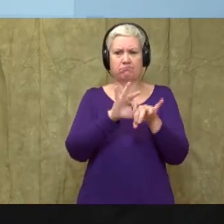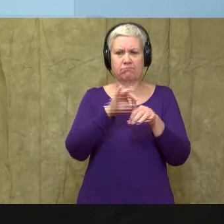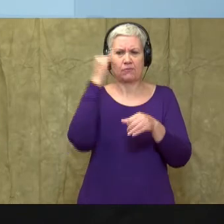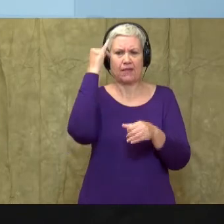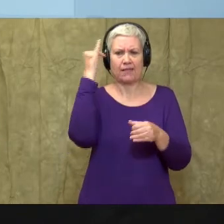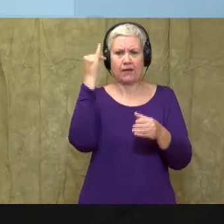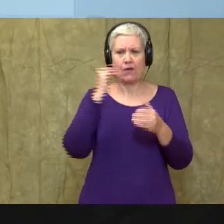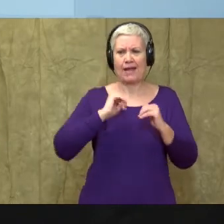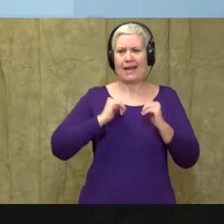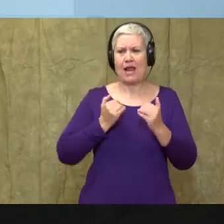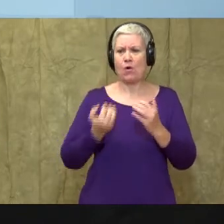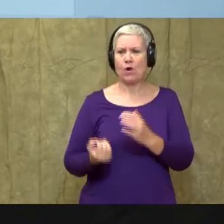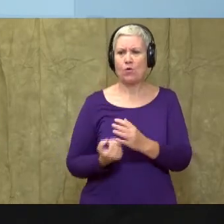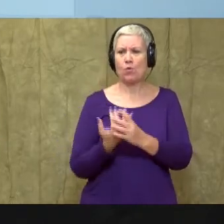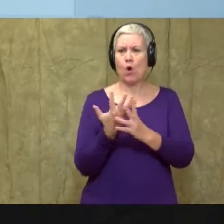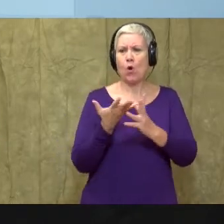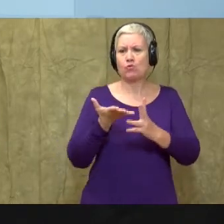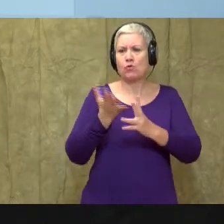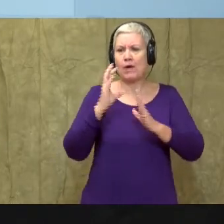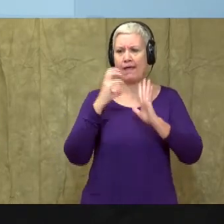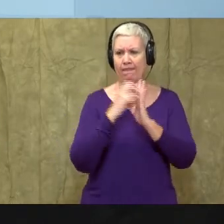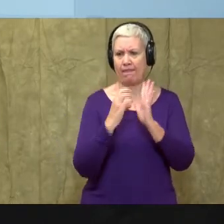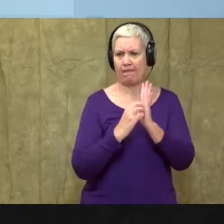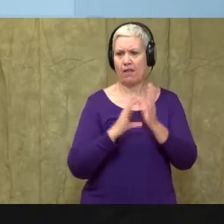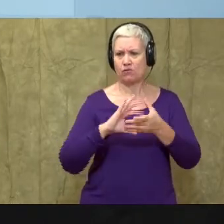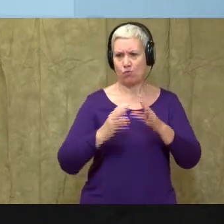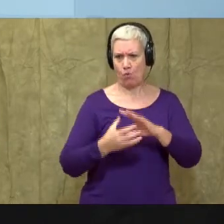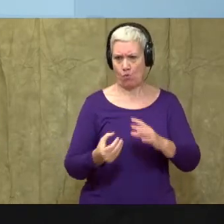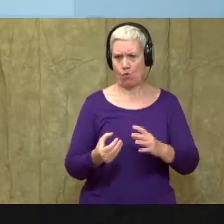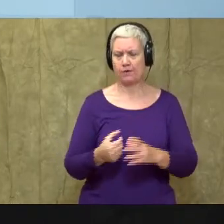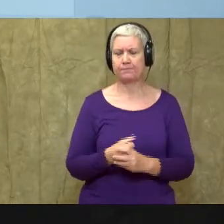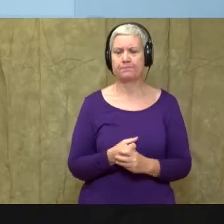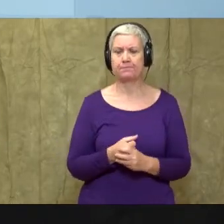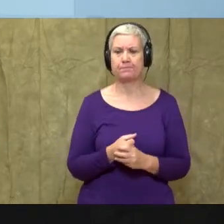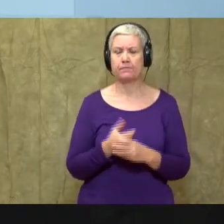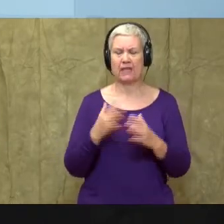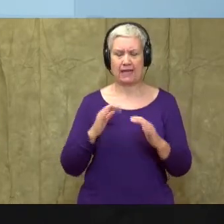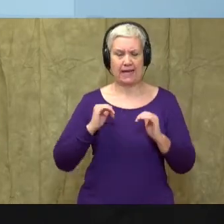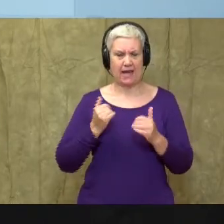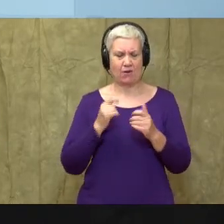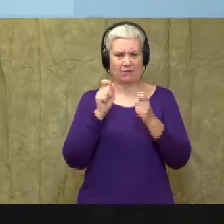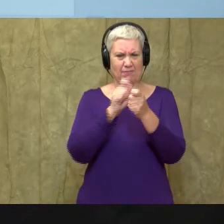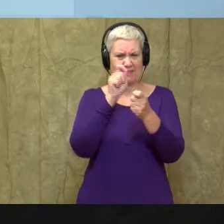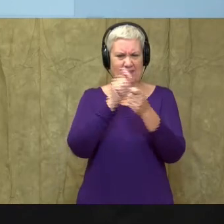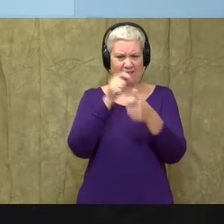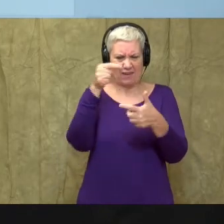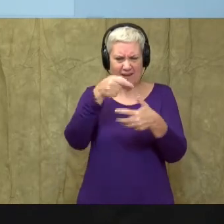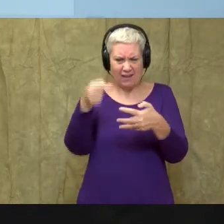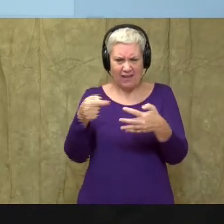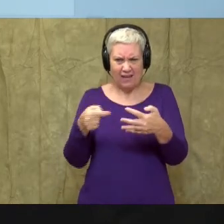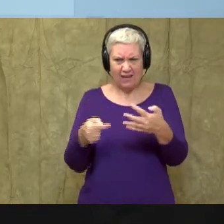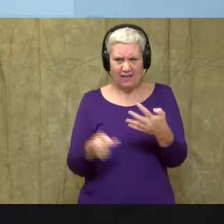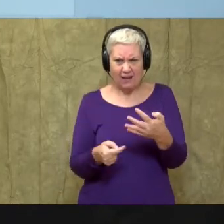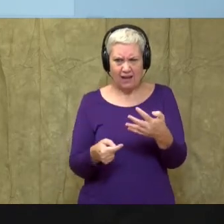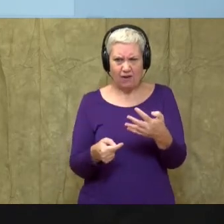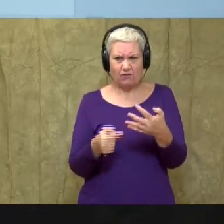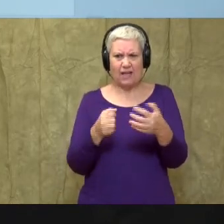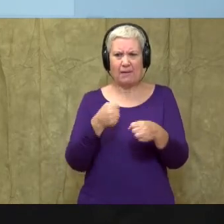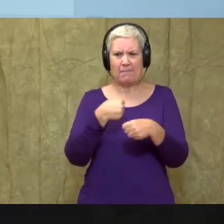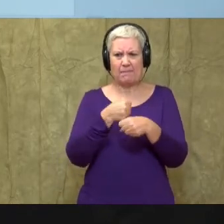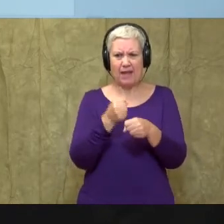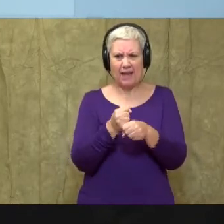at how that person uses specific details to make that central